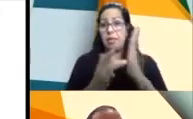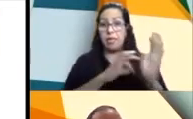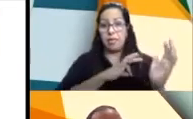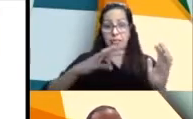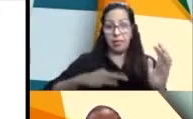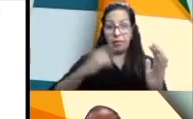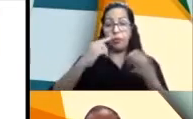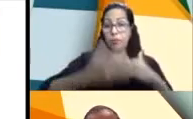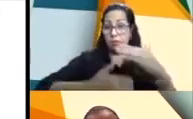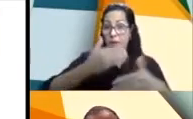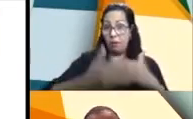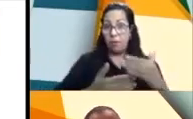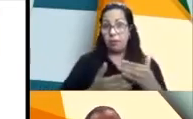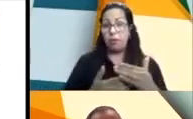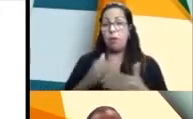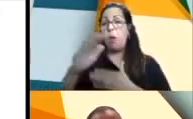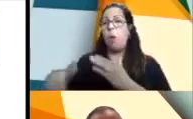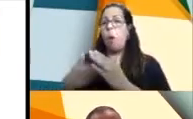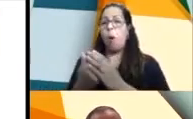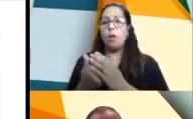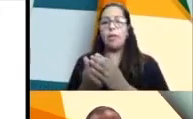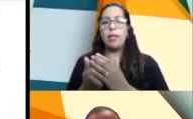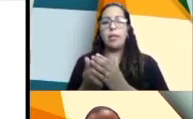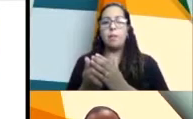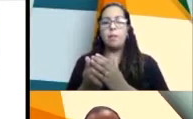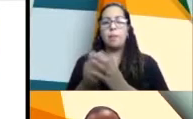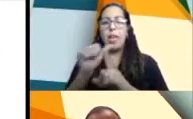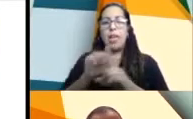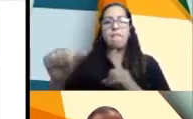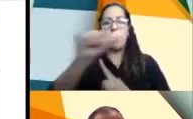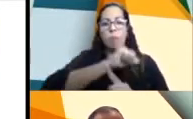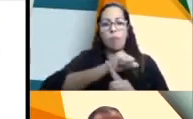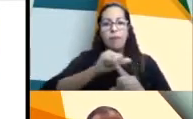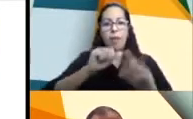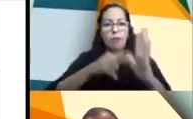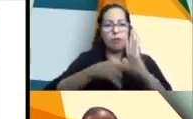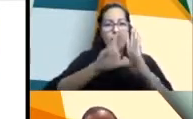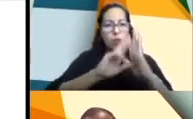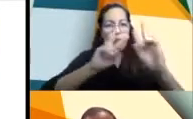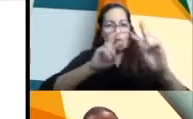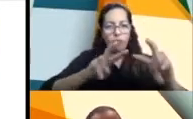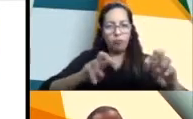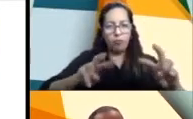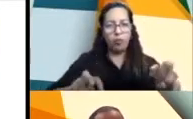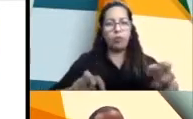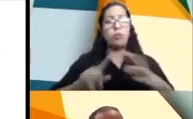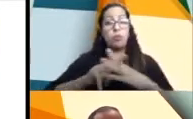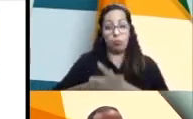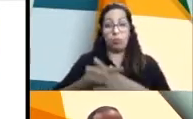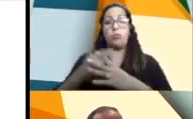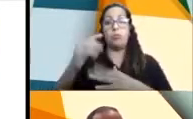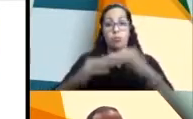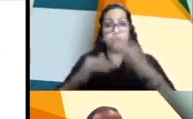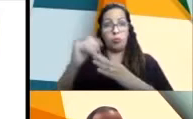then all the environmental review and all the design work to get into construction documents are going to